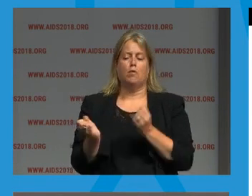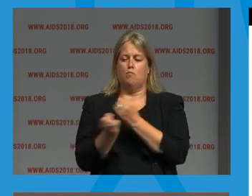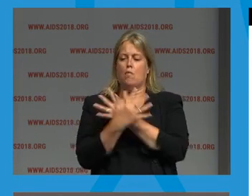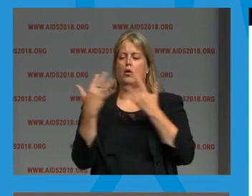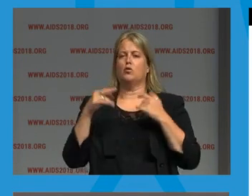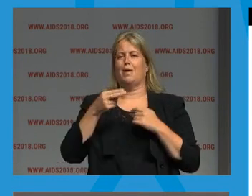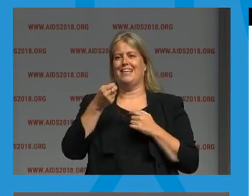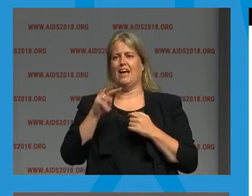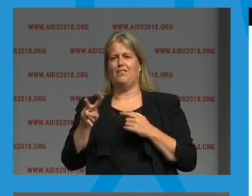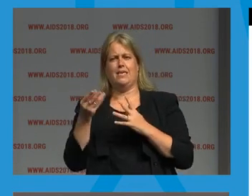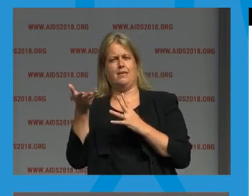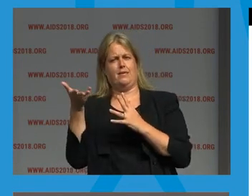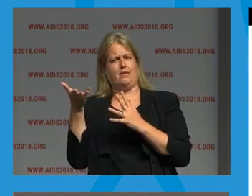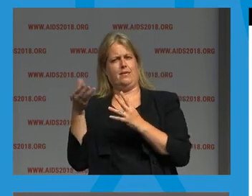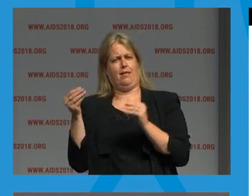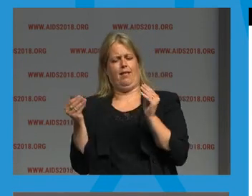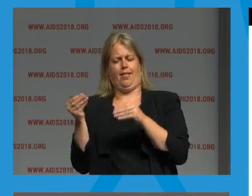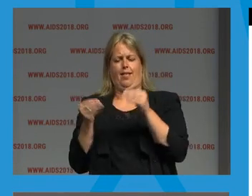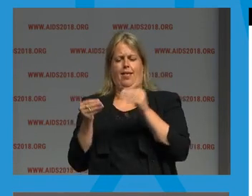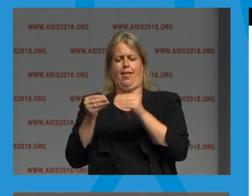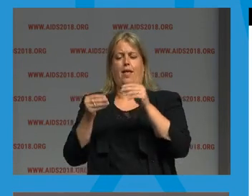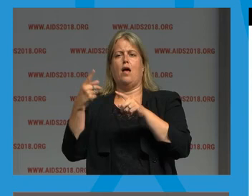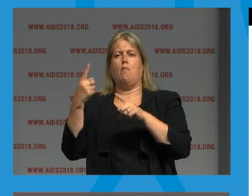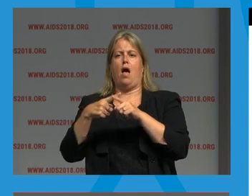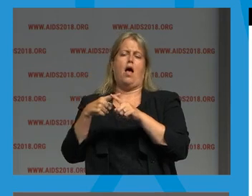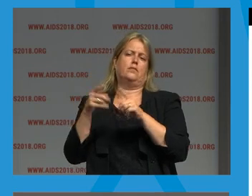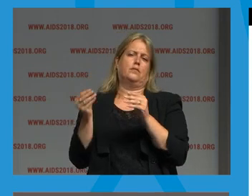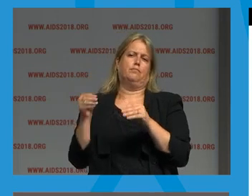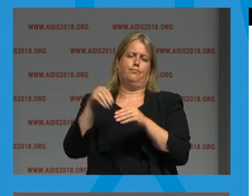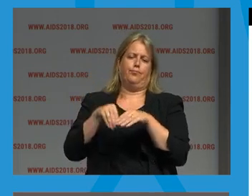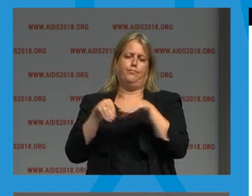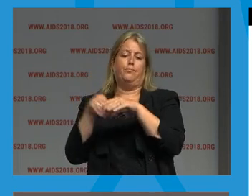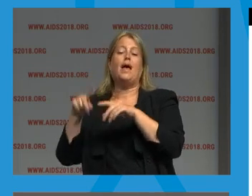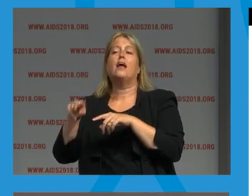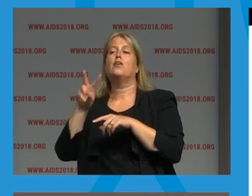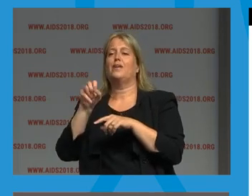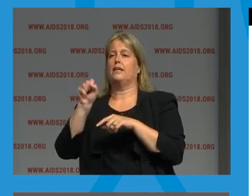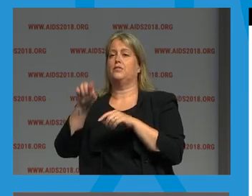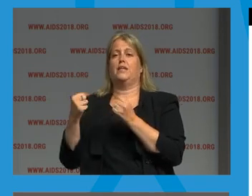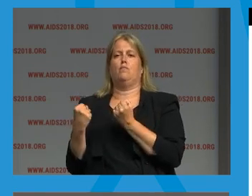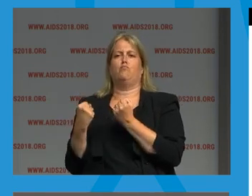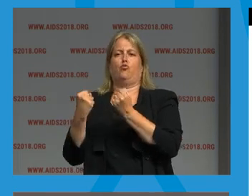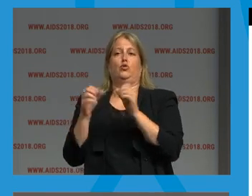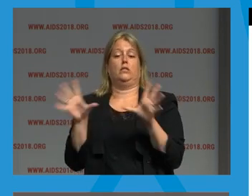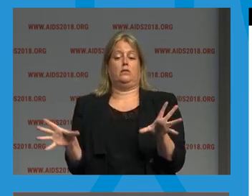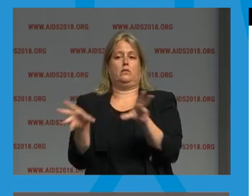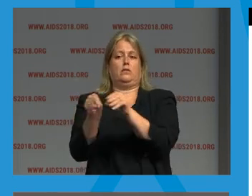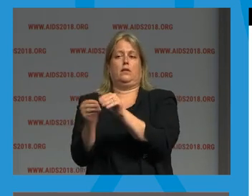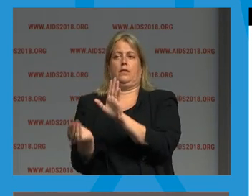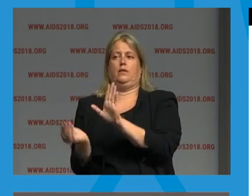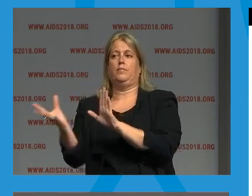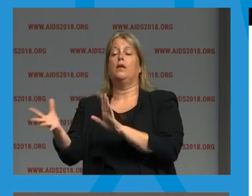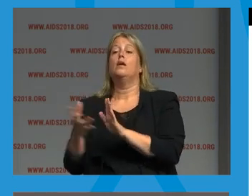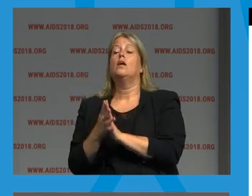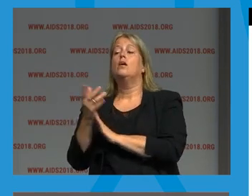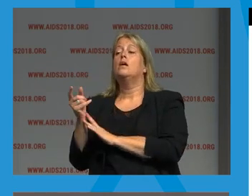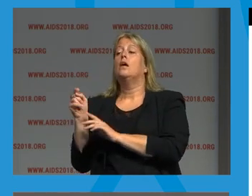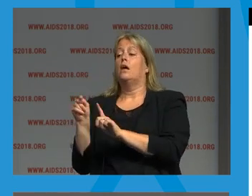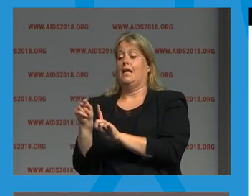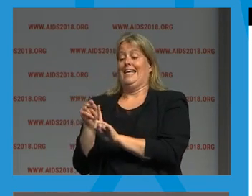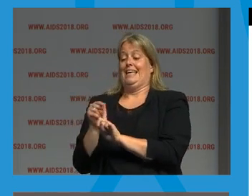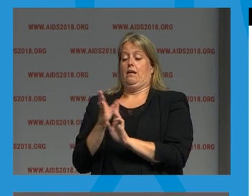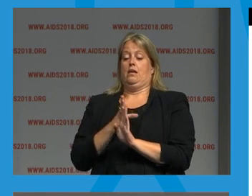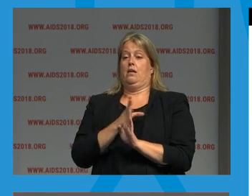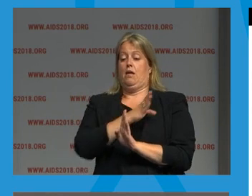HIV inserts together with an adjuvant followed by a VSV boost. The trigger point to